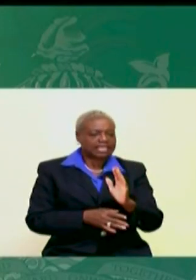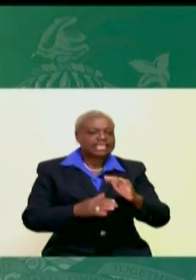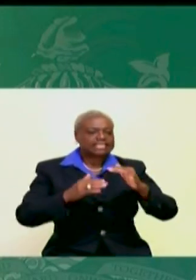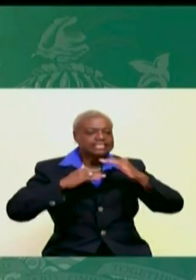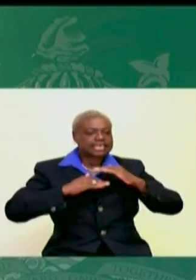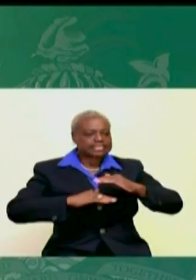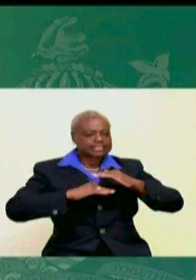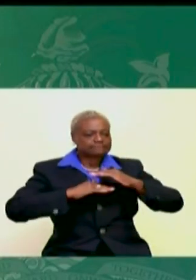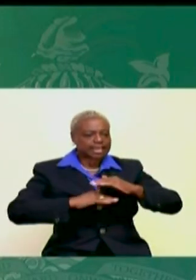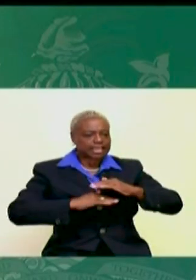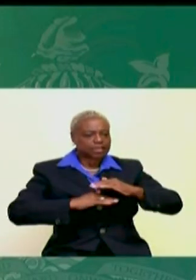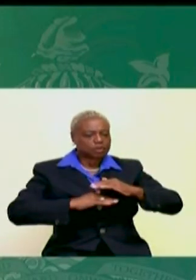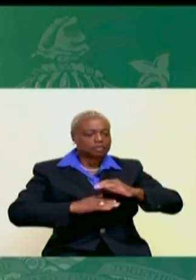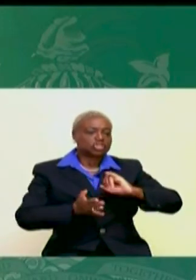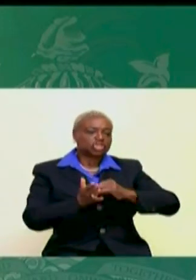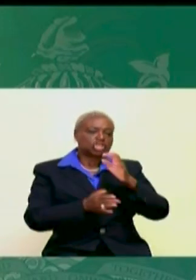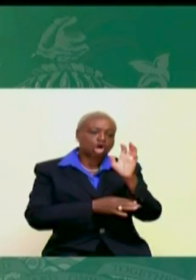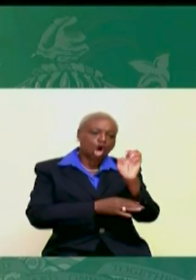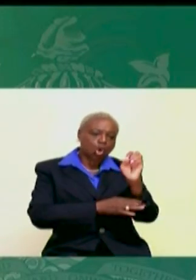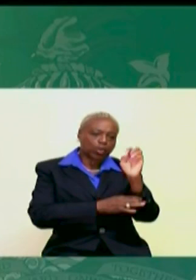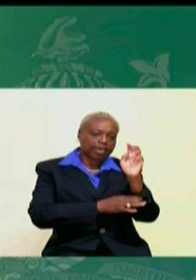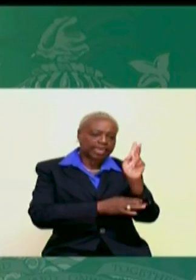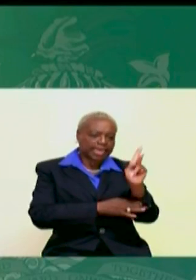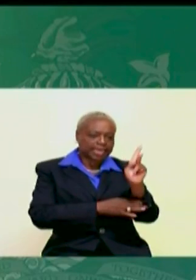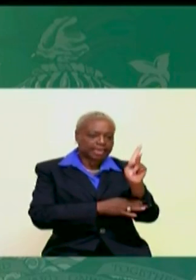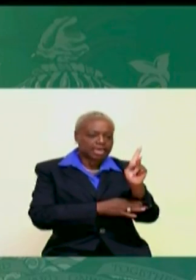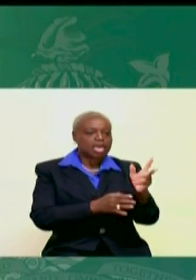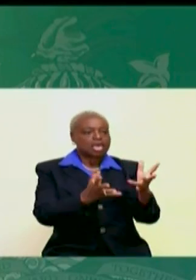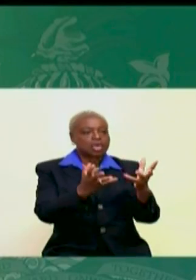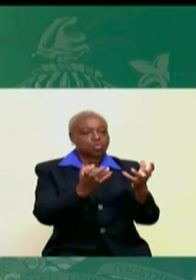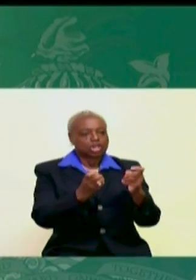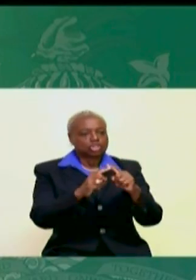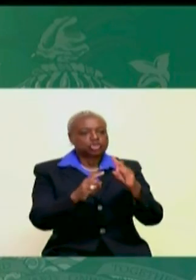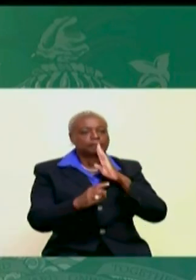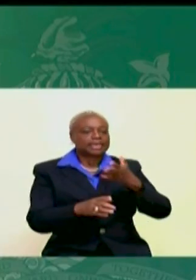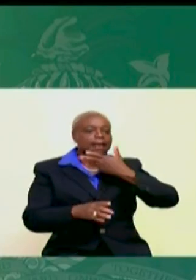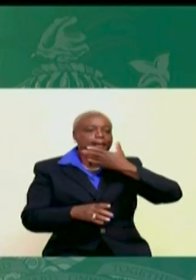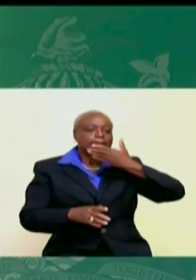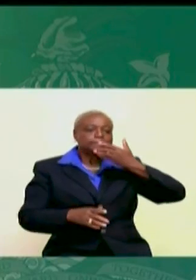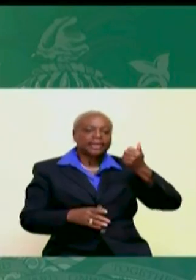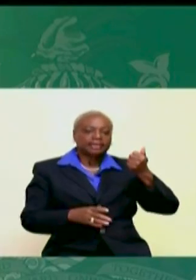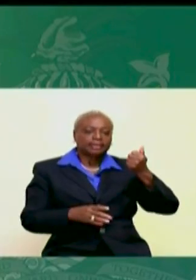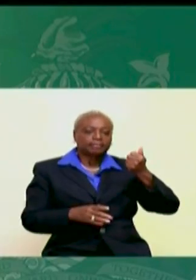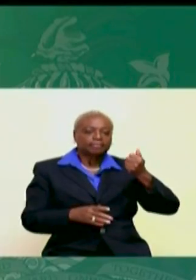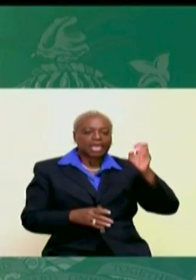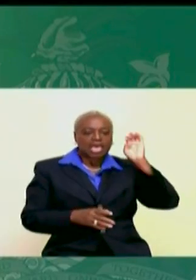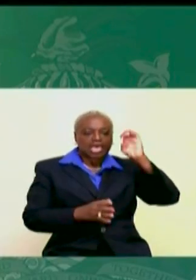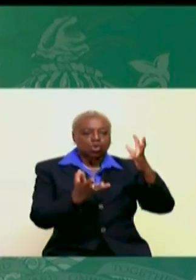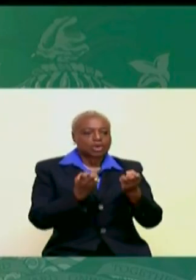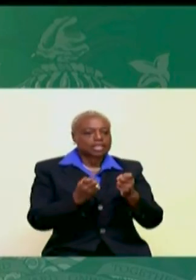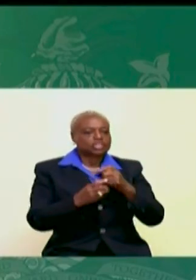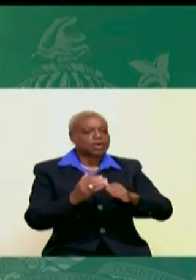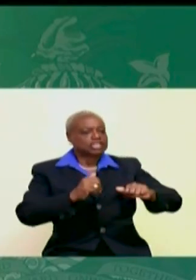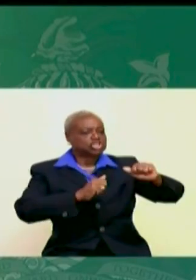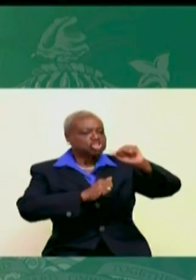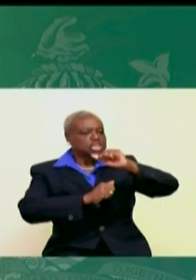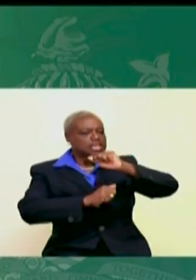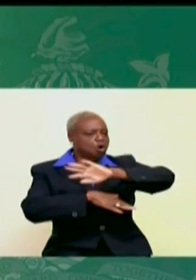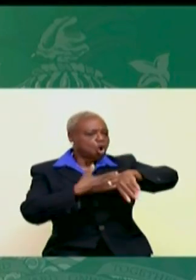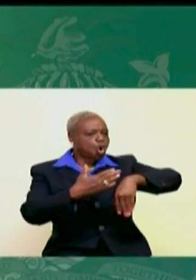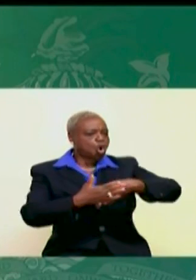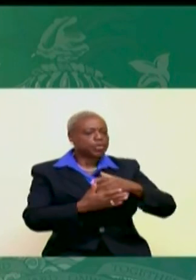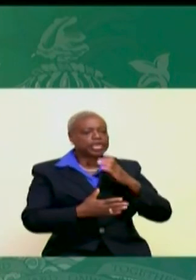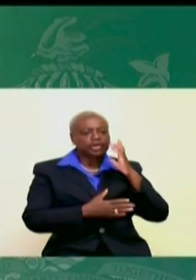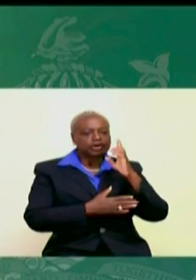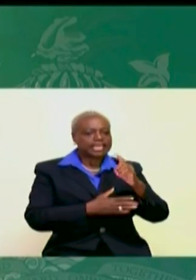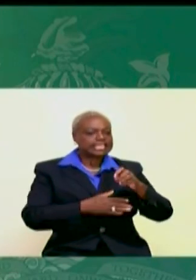satisfied with just okay. He wanted always to be better. He wanted us to achieve all that we could. And